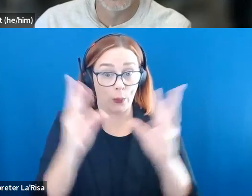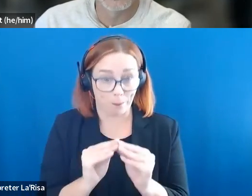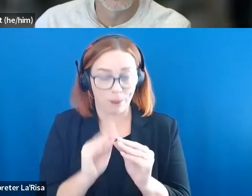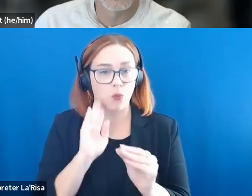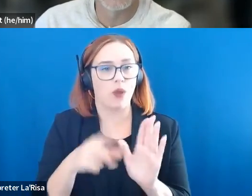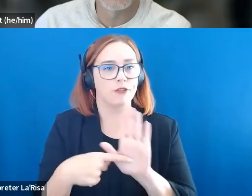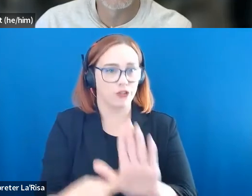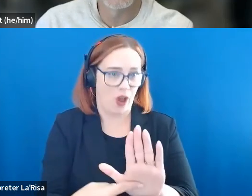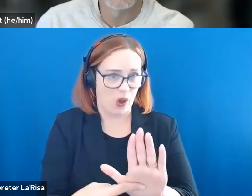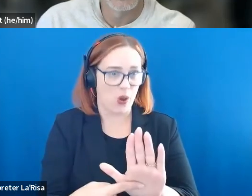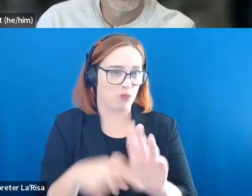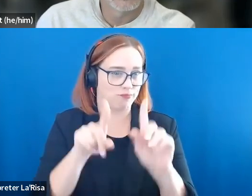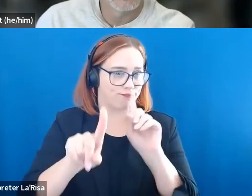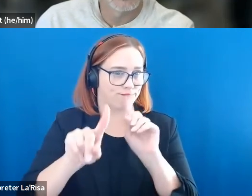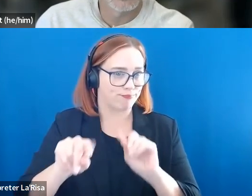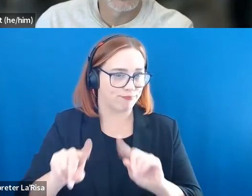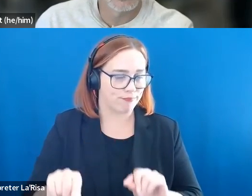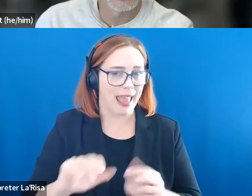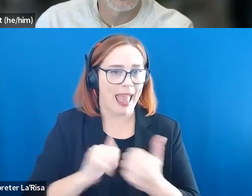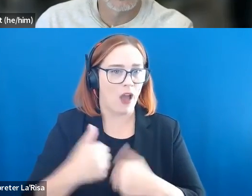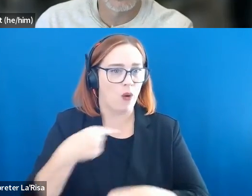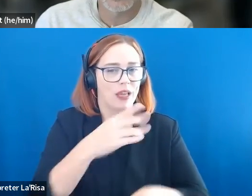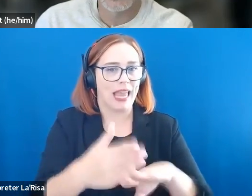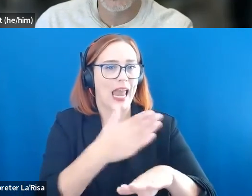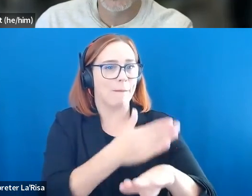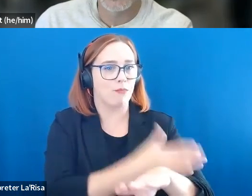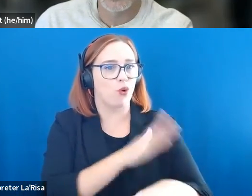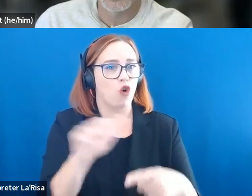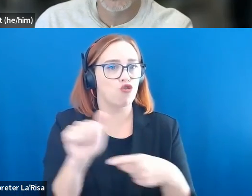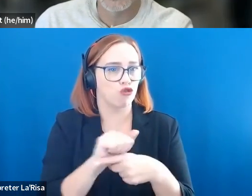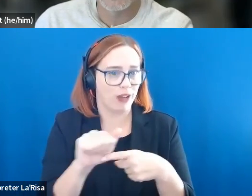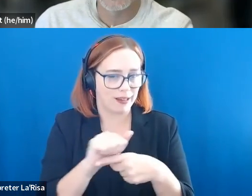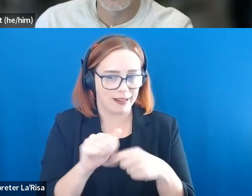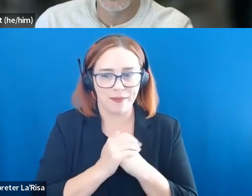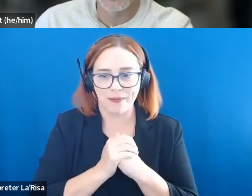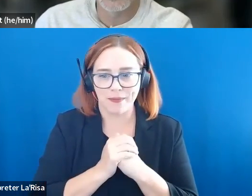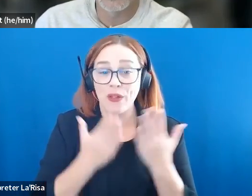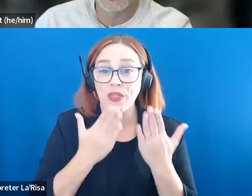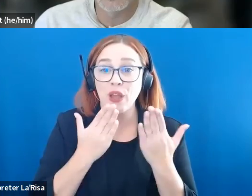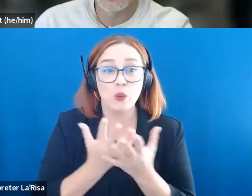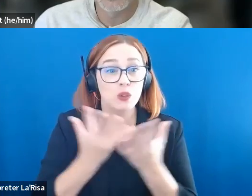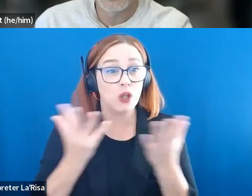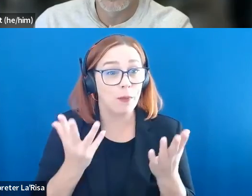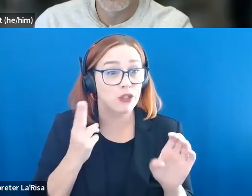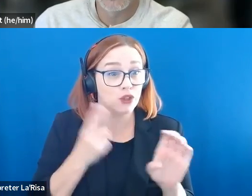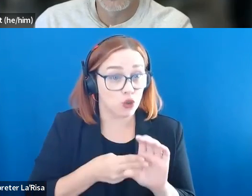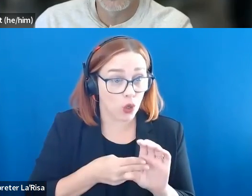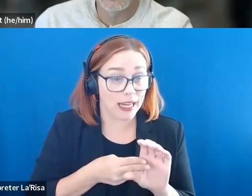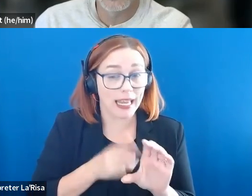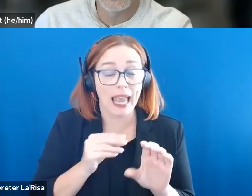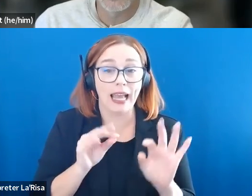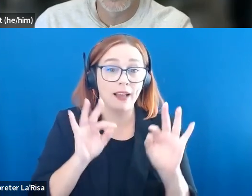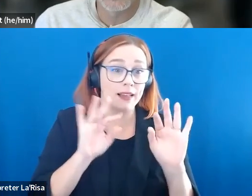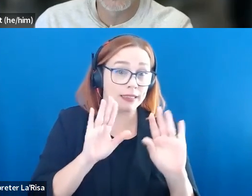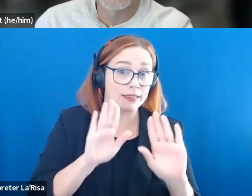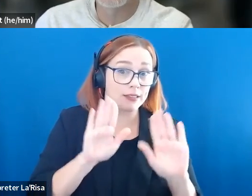improve and keep providing training that you find most useful. And thank you all so much for joining us. And a special thank you to our ASL